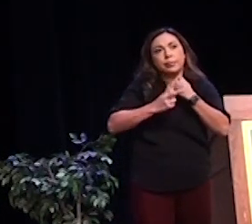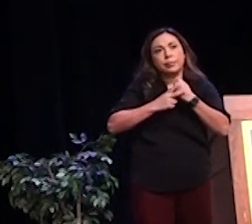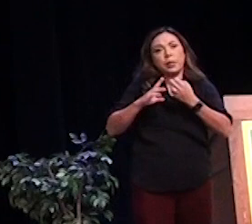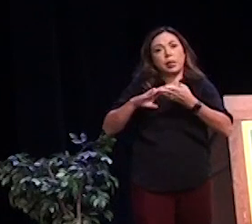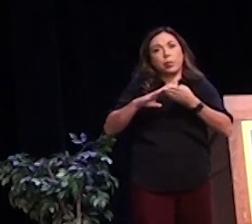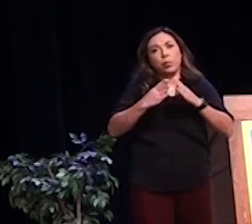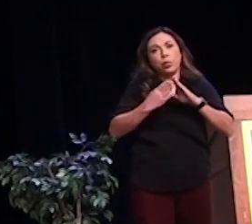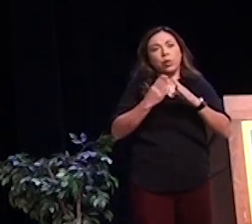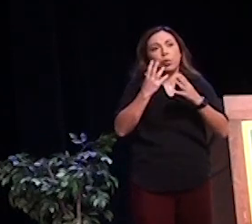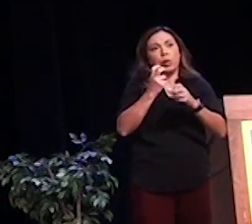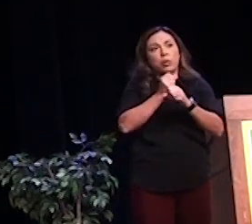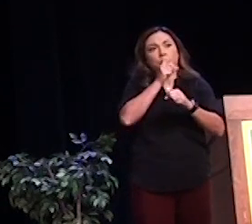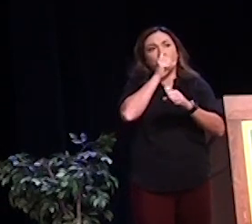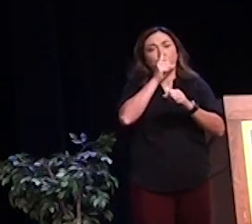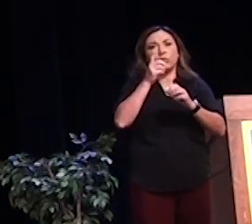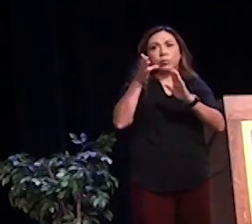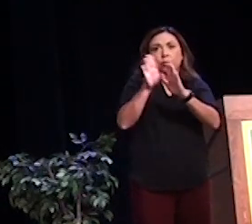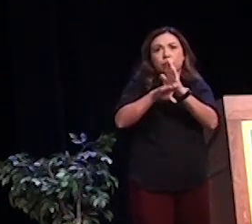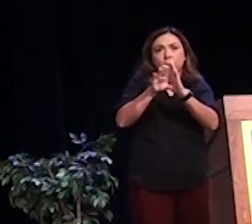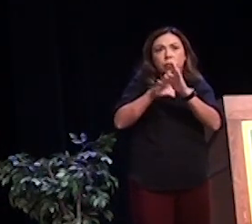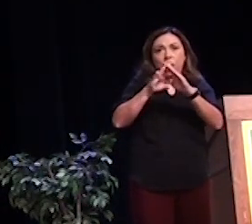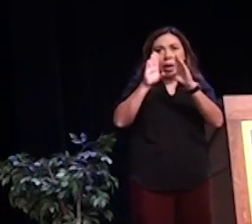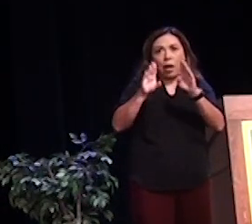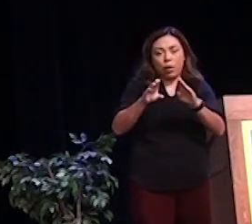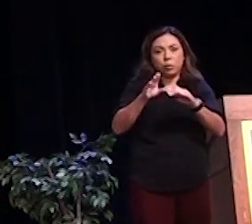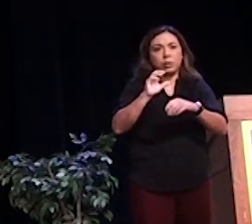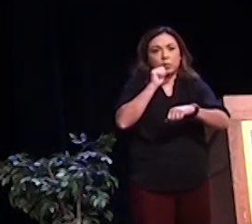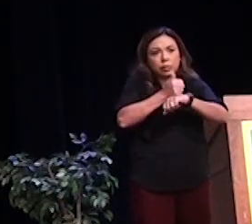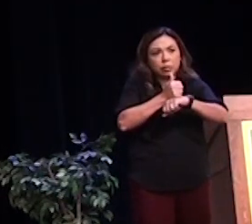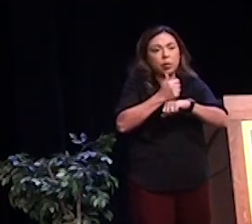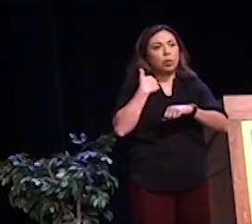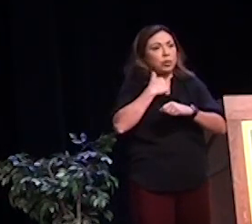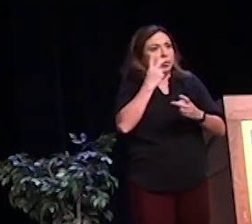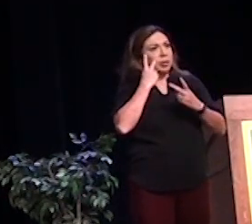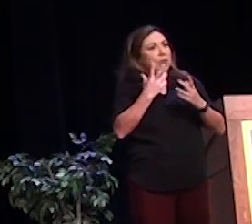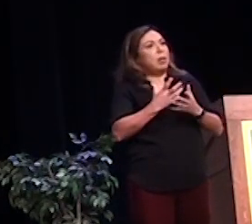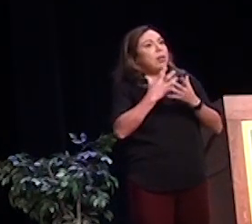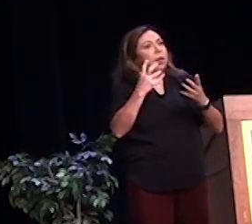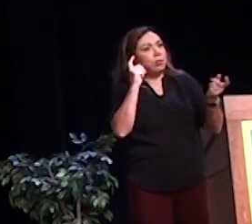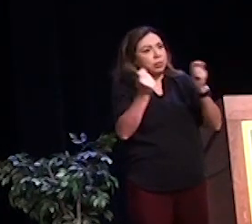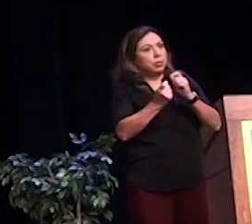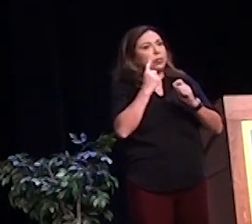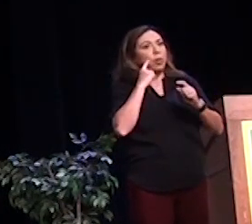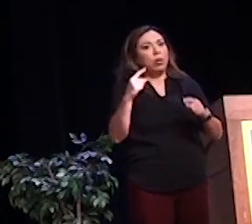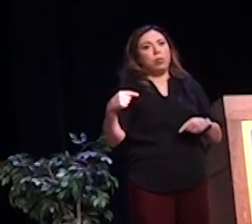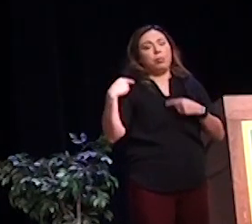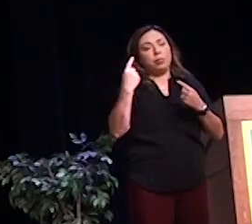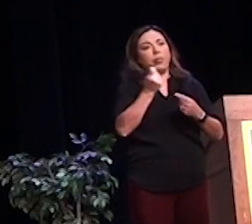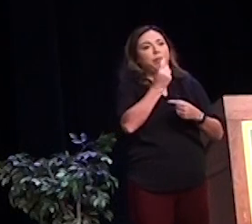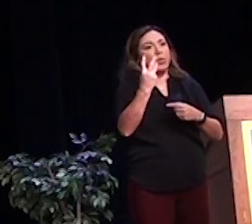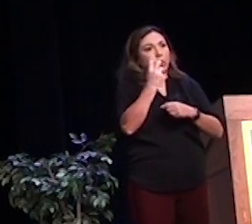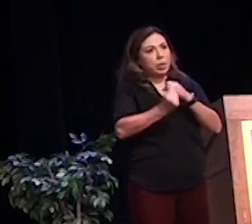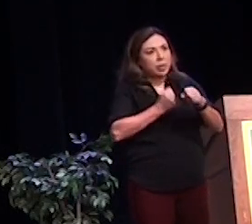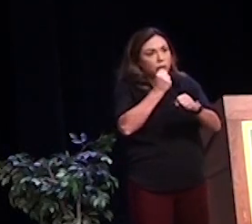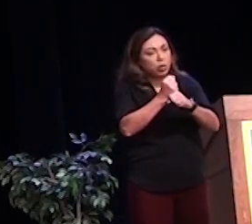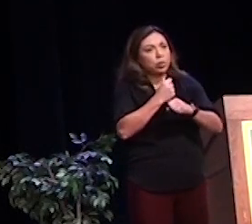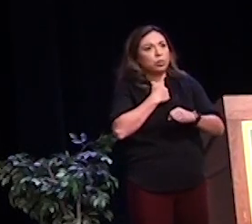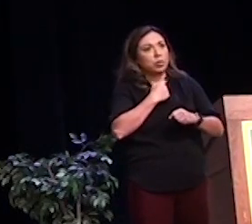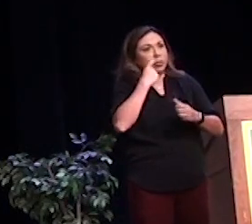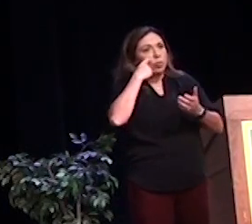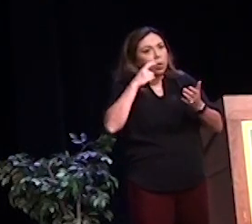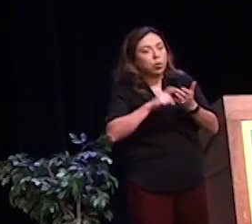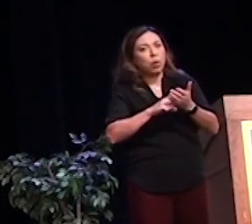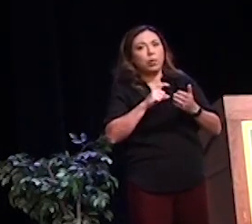we're keeping the affordability in place. We have been seeing a lot of predatory activity happening over the last couple of years. We've seen gentrification of